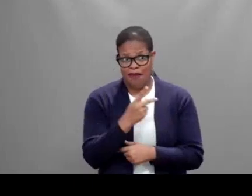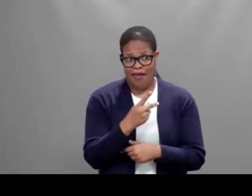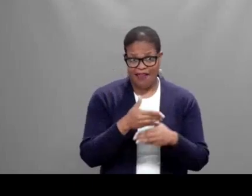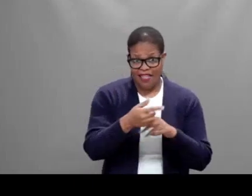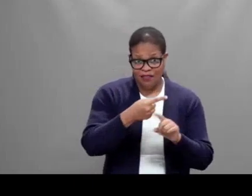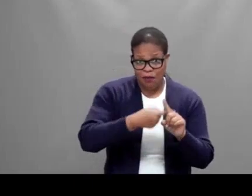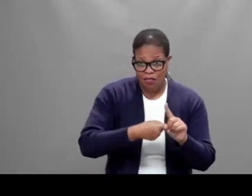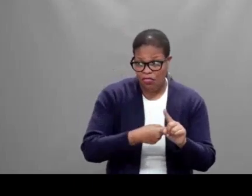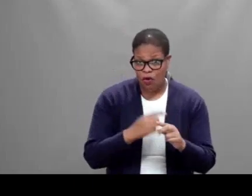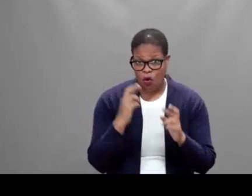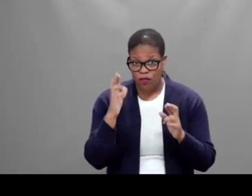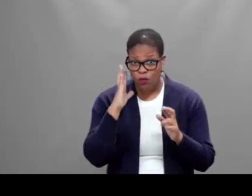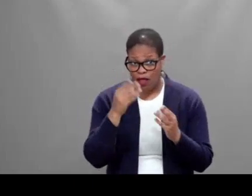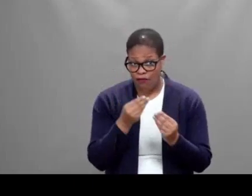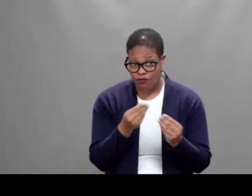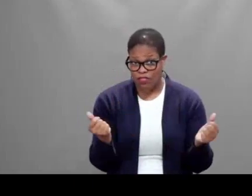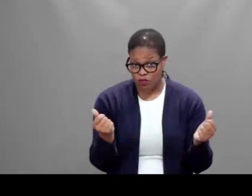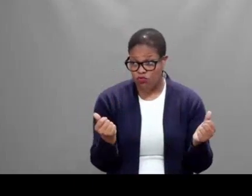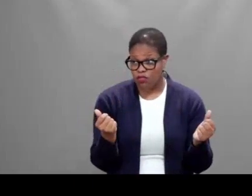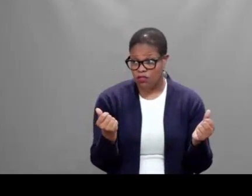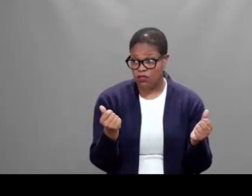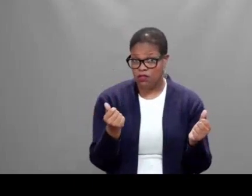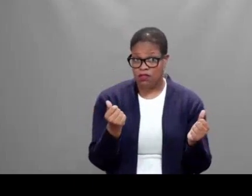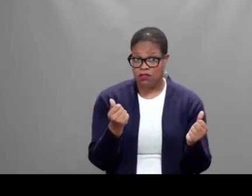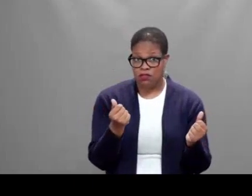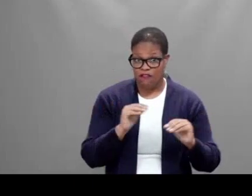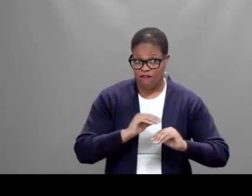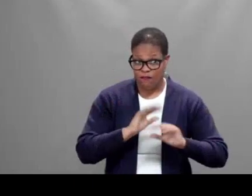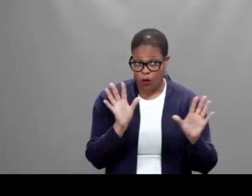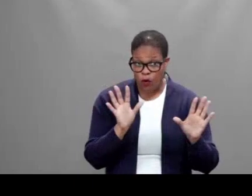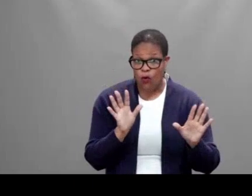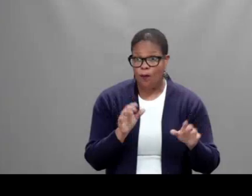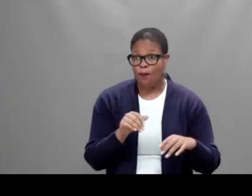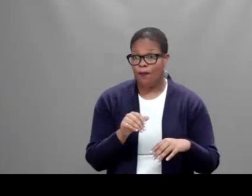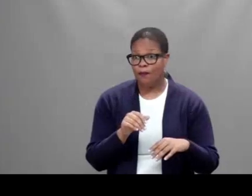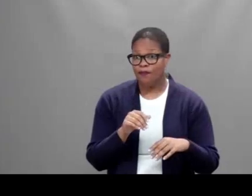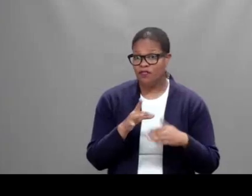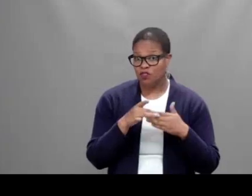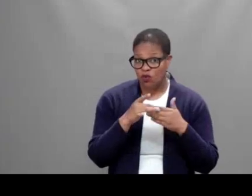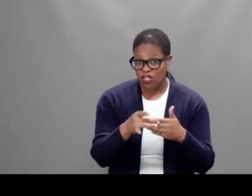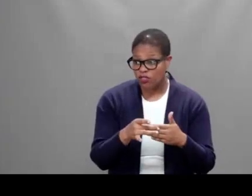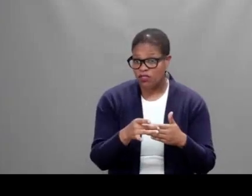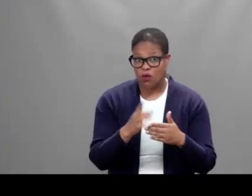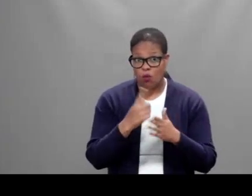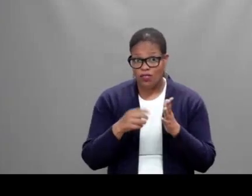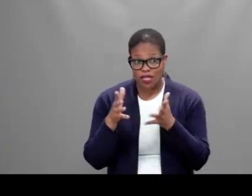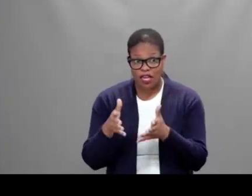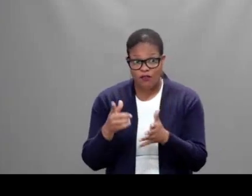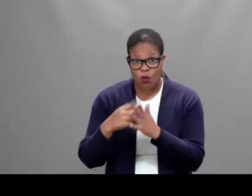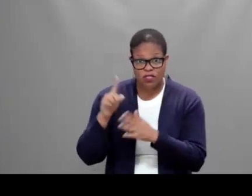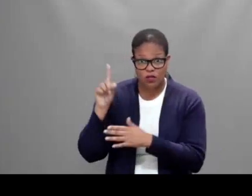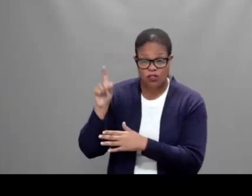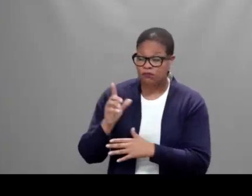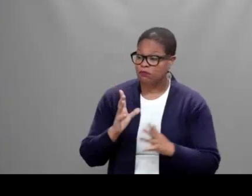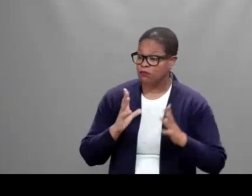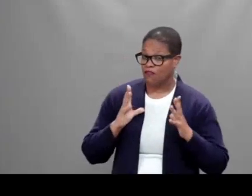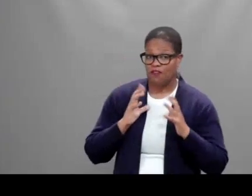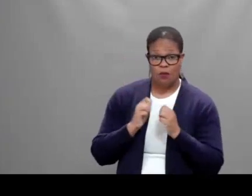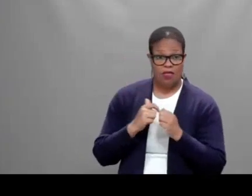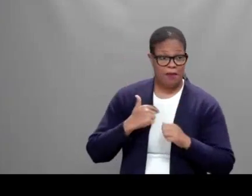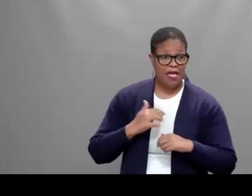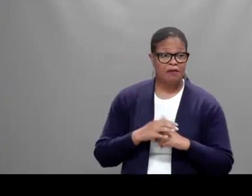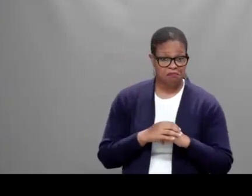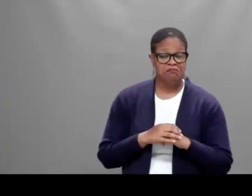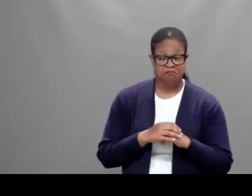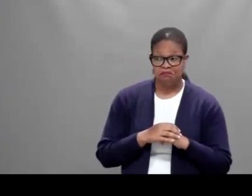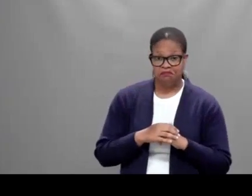month, hopefully we have some resolution, some firm direction on the remaining. Pieces of it. Yeah, That sounds fine with me. I'm happy to